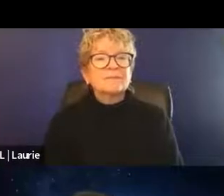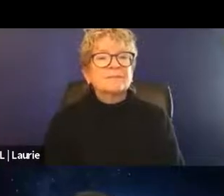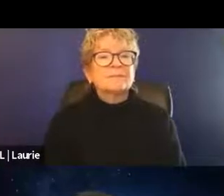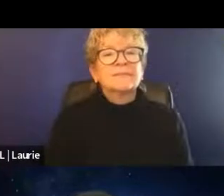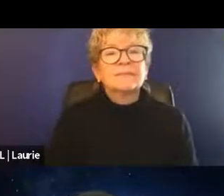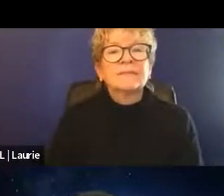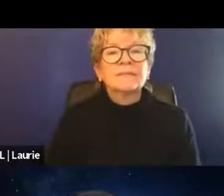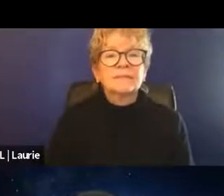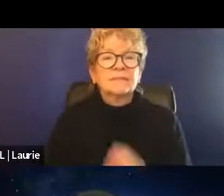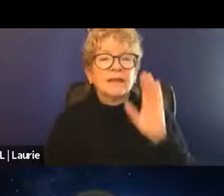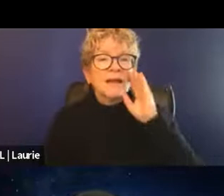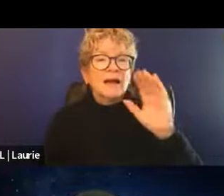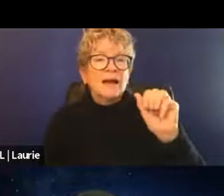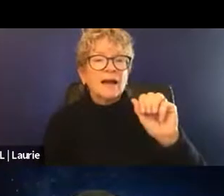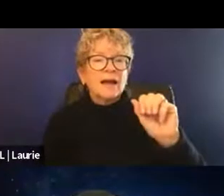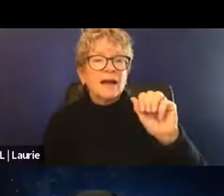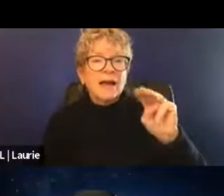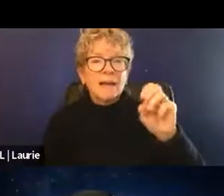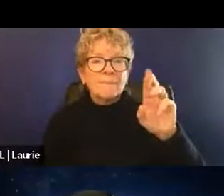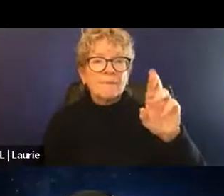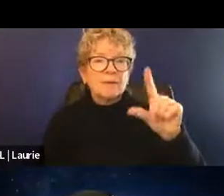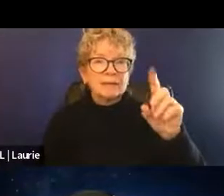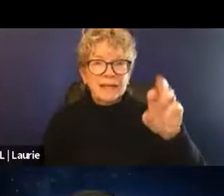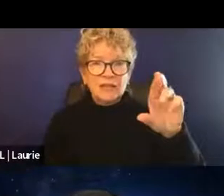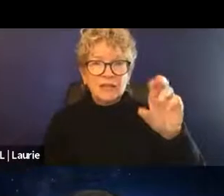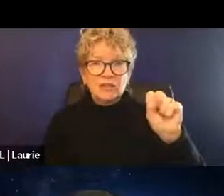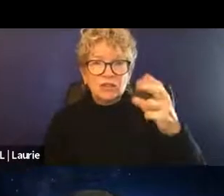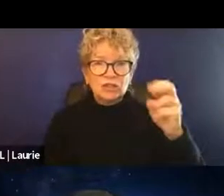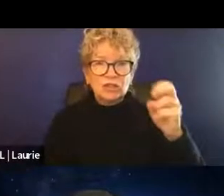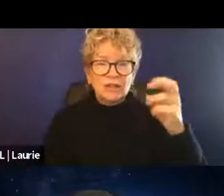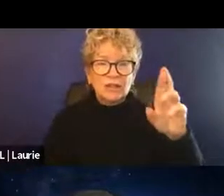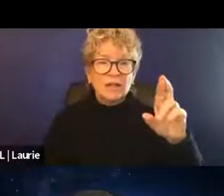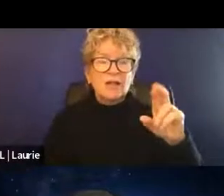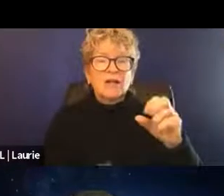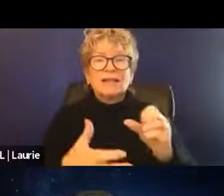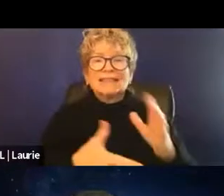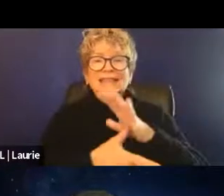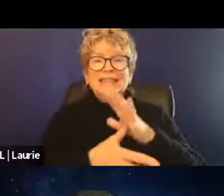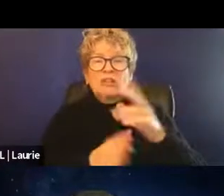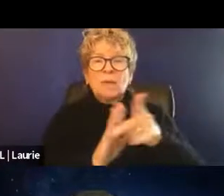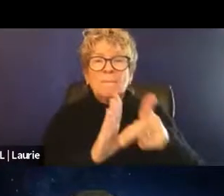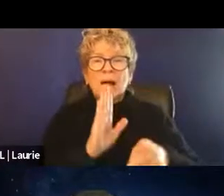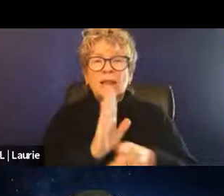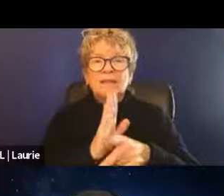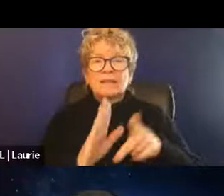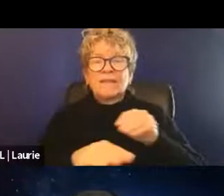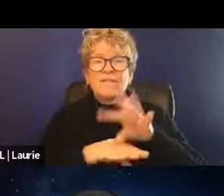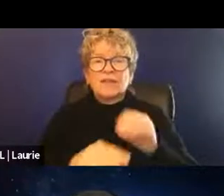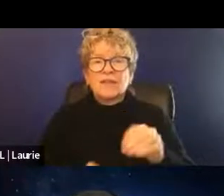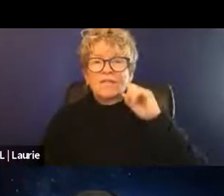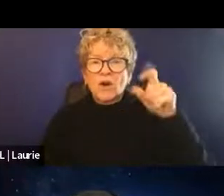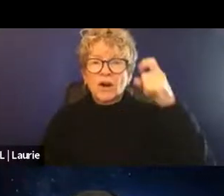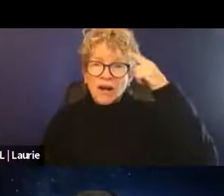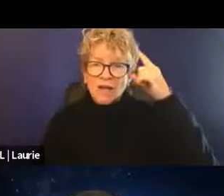Hi, Amber Leaders. My pronouns are she, her. I am a senior policy advisor for Governor Inslee, and I cover behavioral